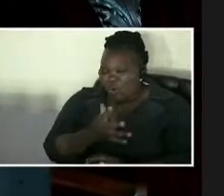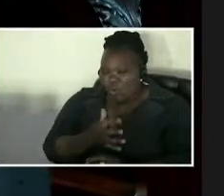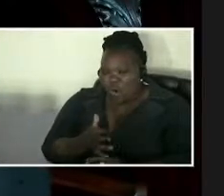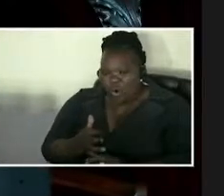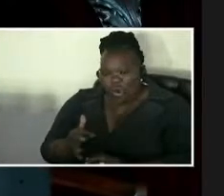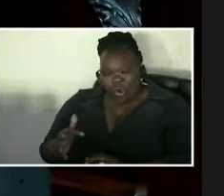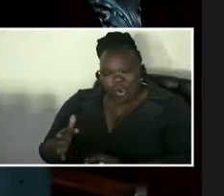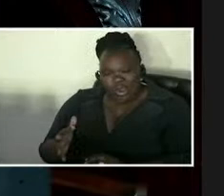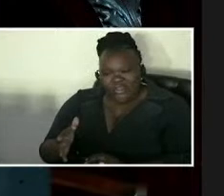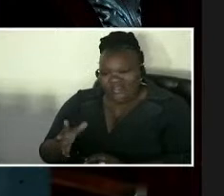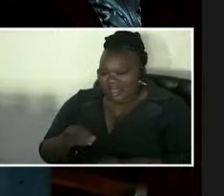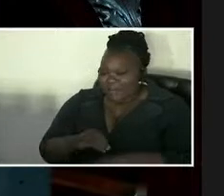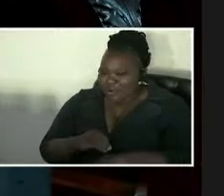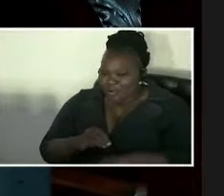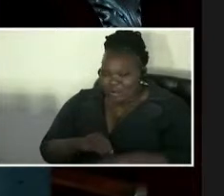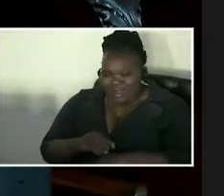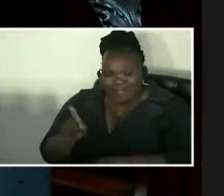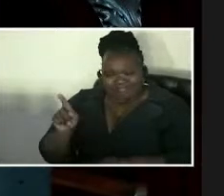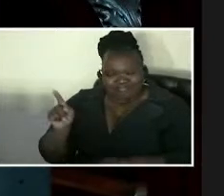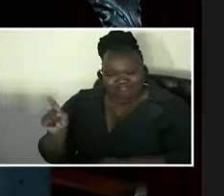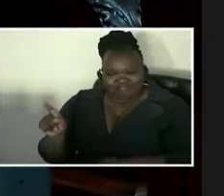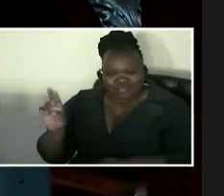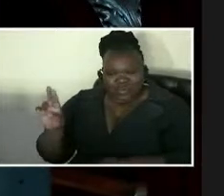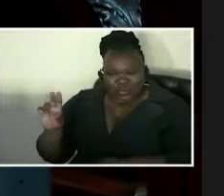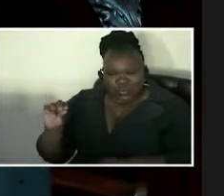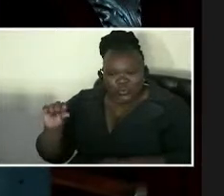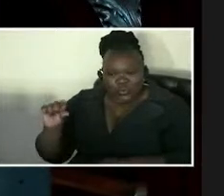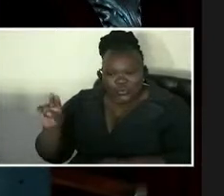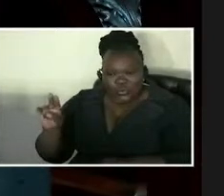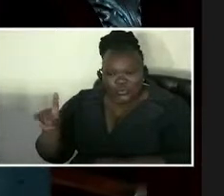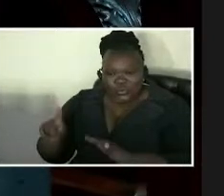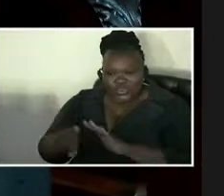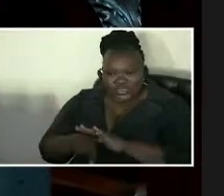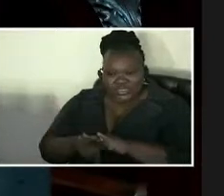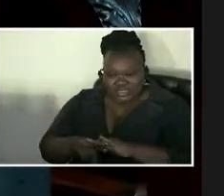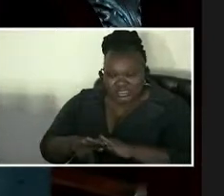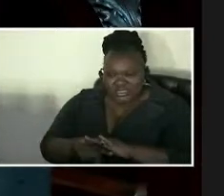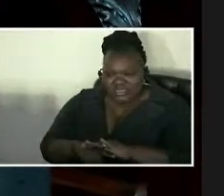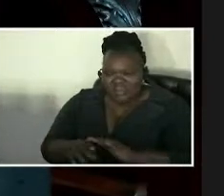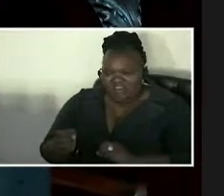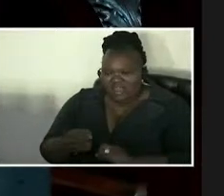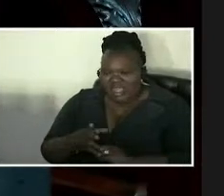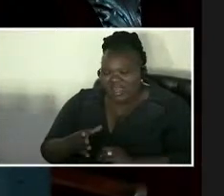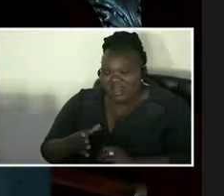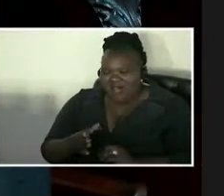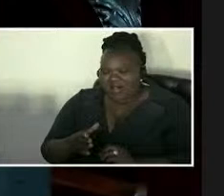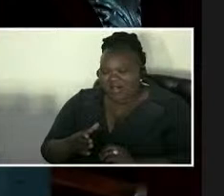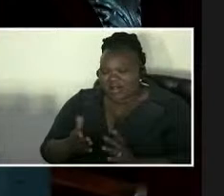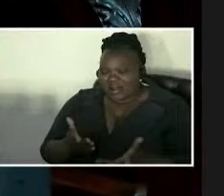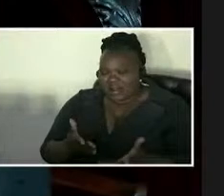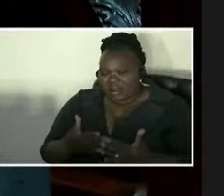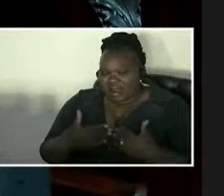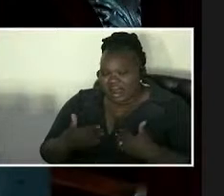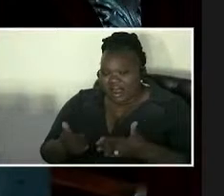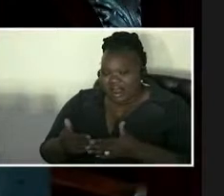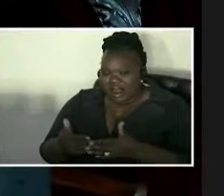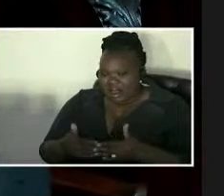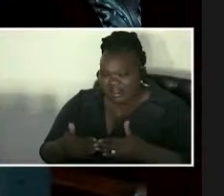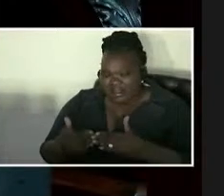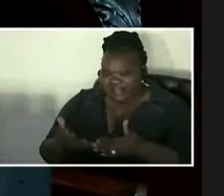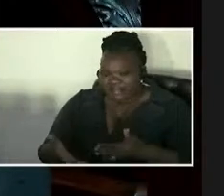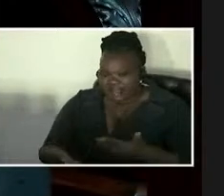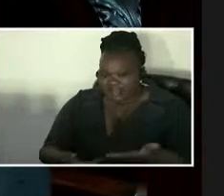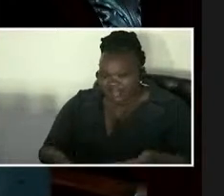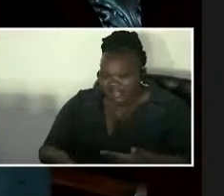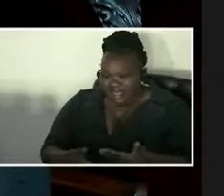uga districts that had a massive impact on the delivery of healthcare services there we were informed